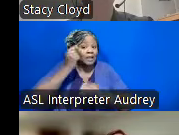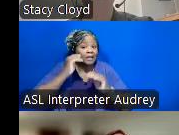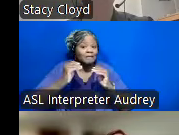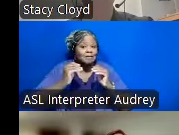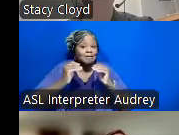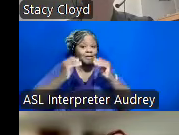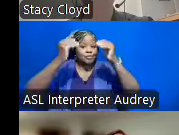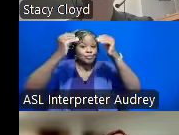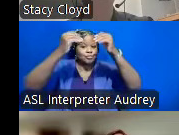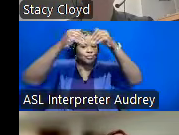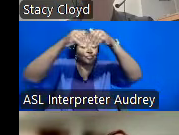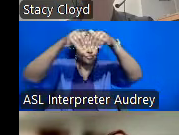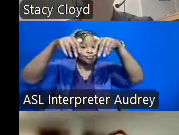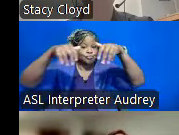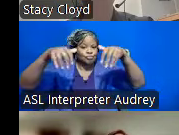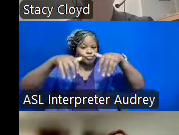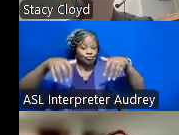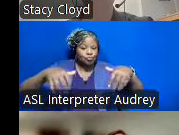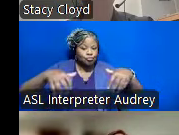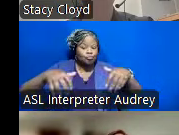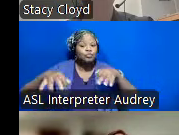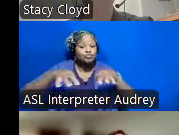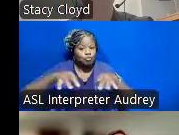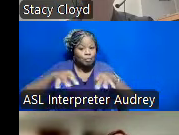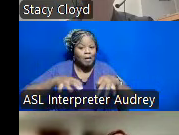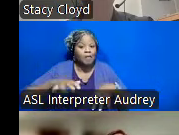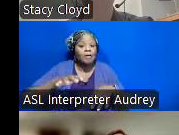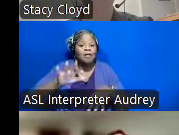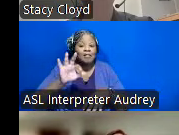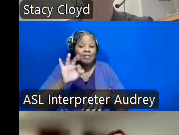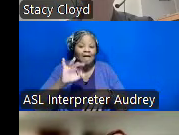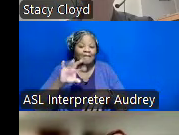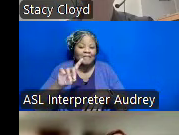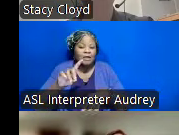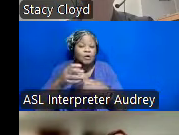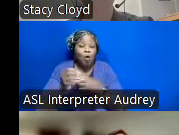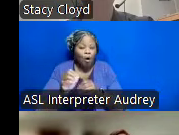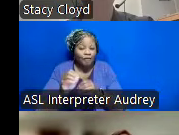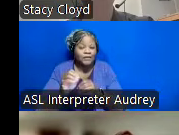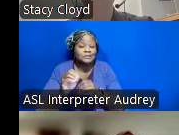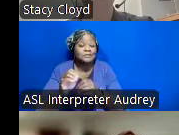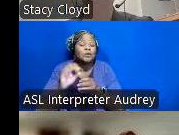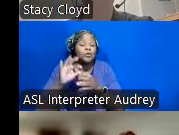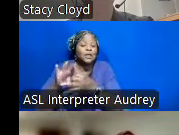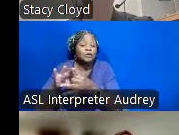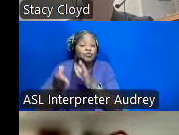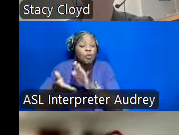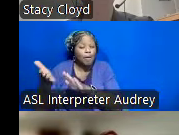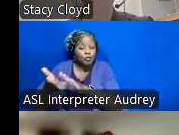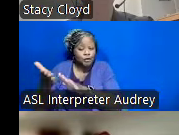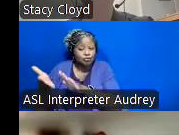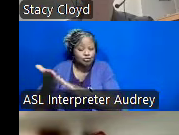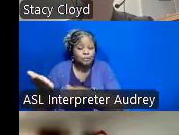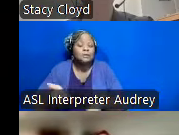we'll talk about the field office, which is one component under what they call operations. We'll talk about